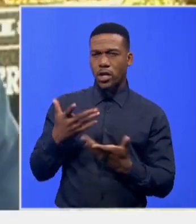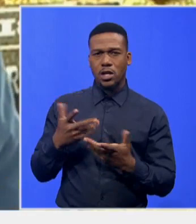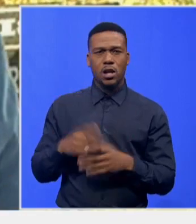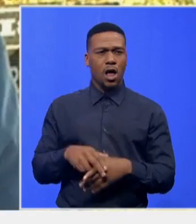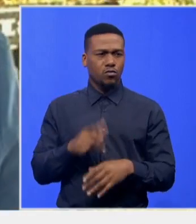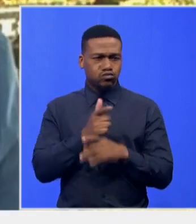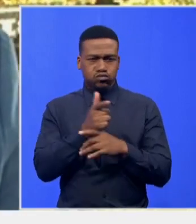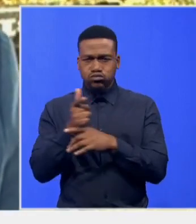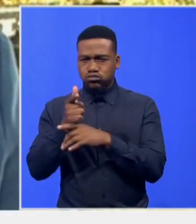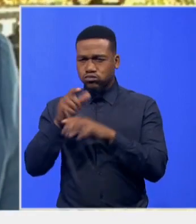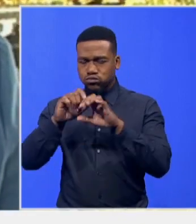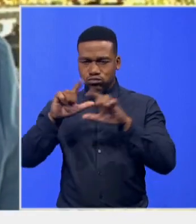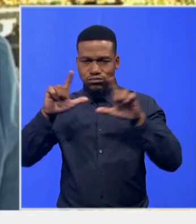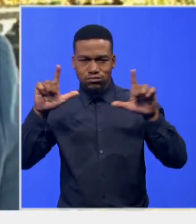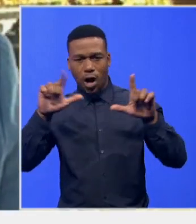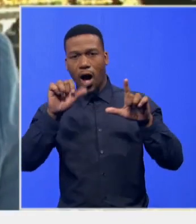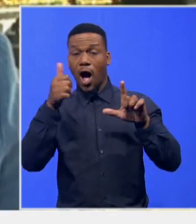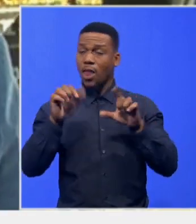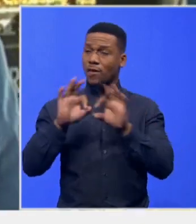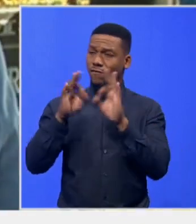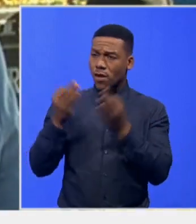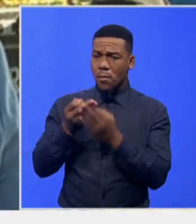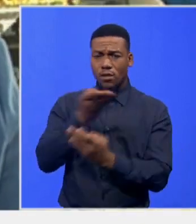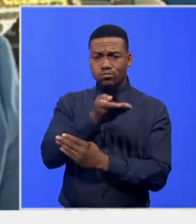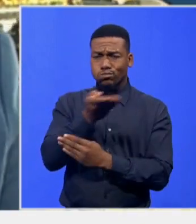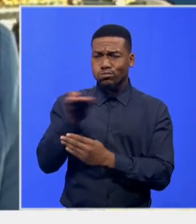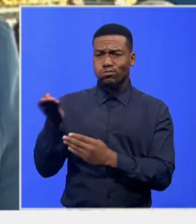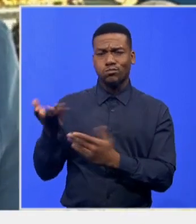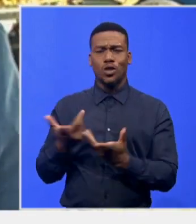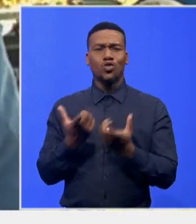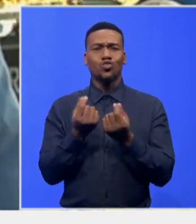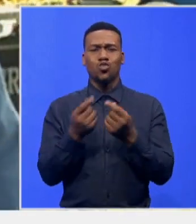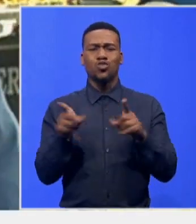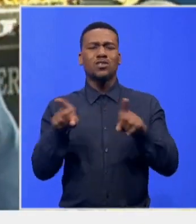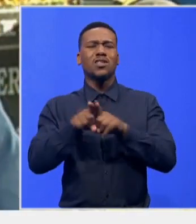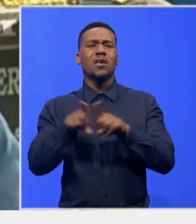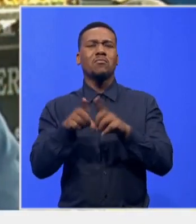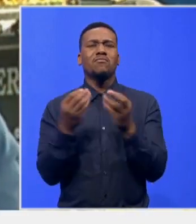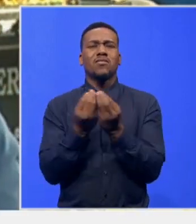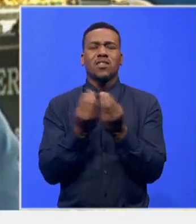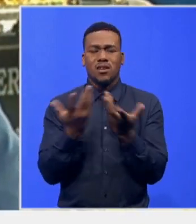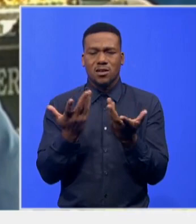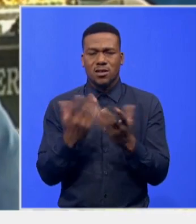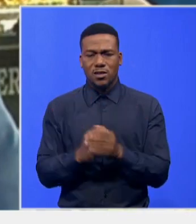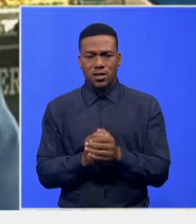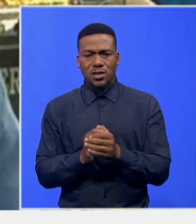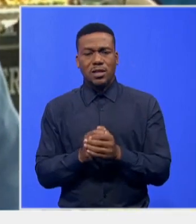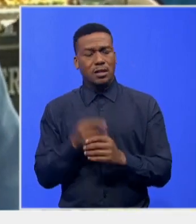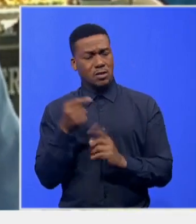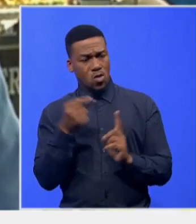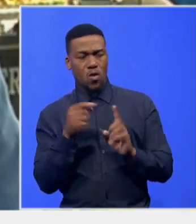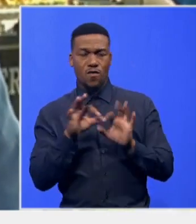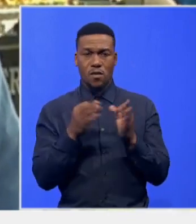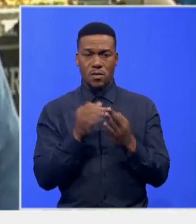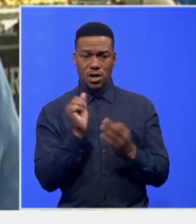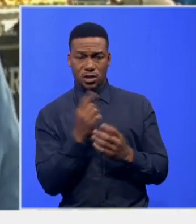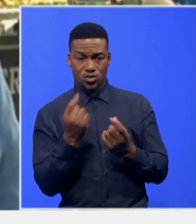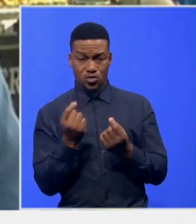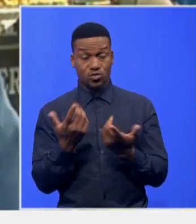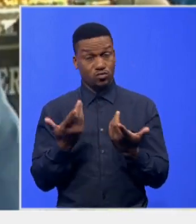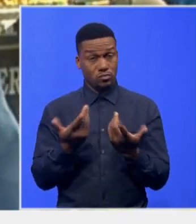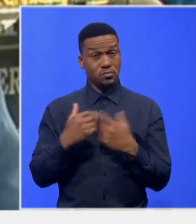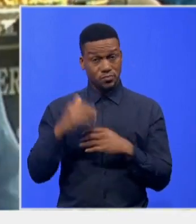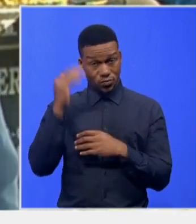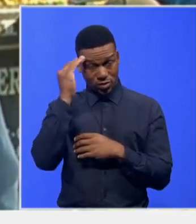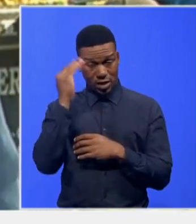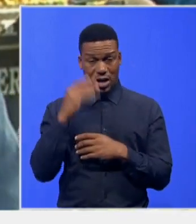there's so many other families here in Nkowankowa who are also doing the very same thing that Gavaza and her family was doing. But as you may know, it may